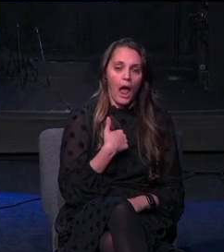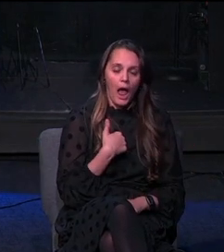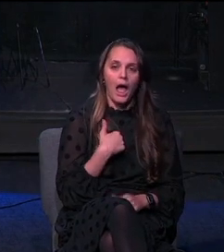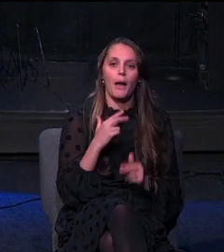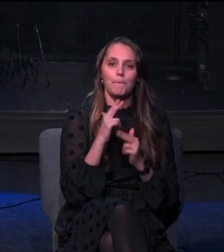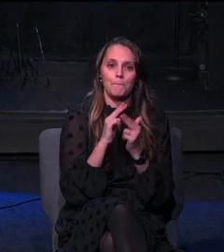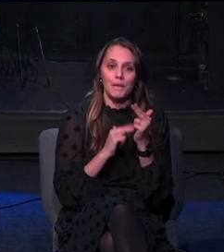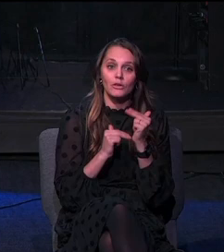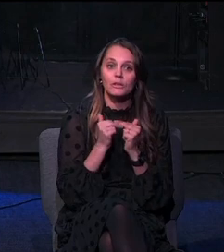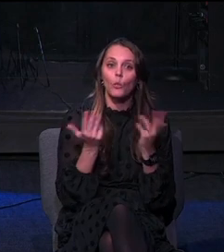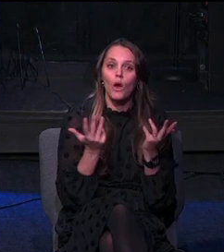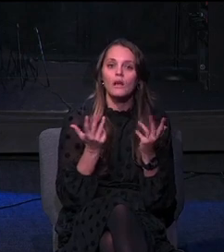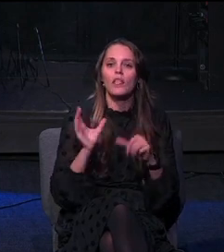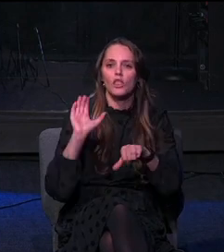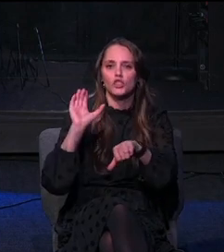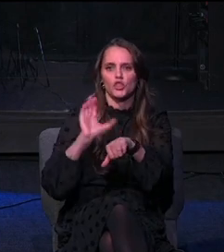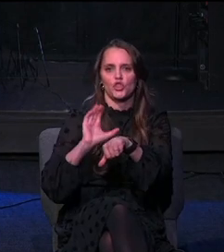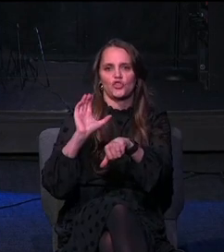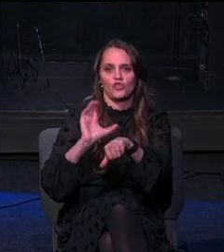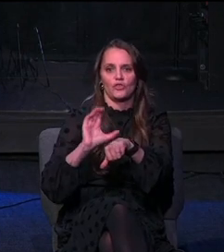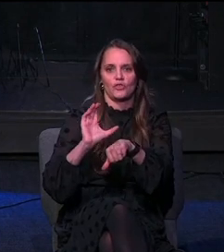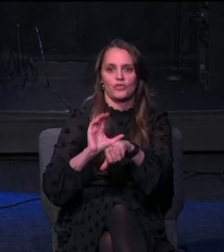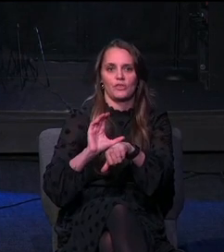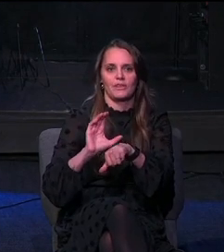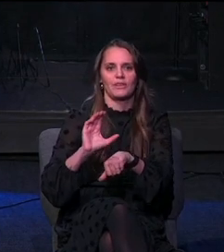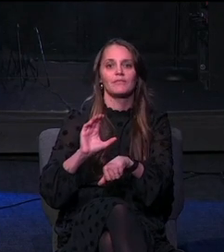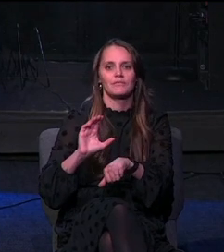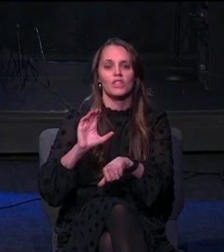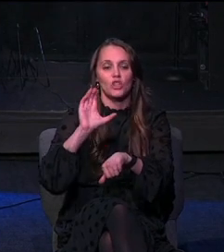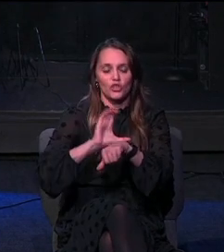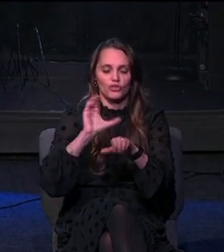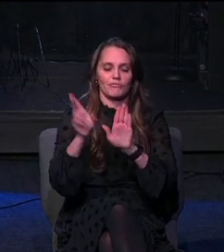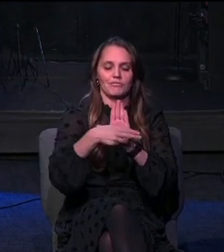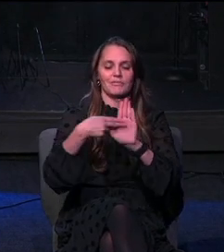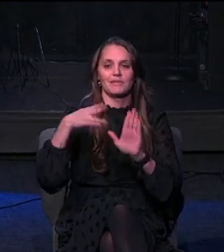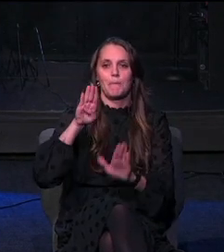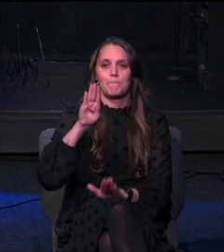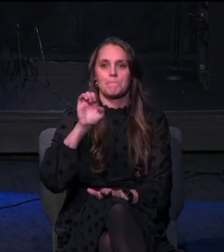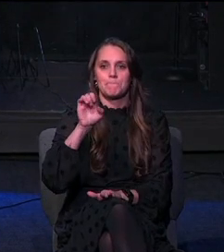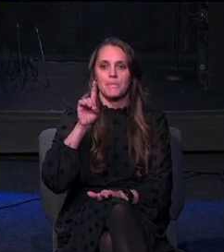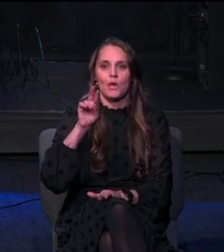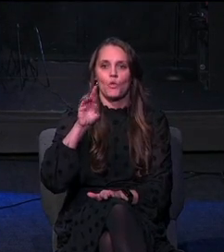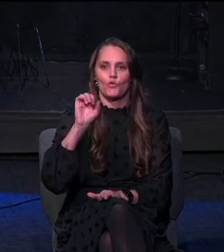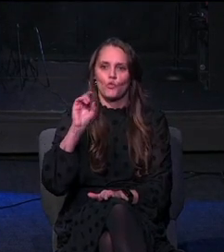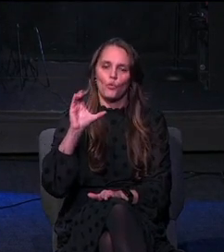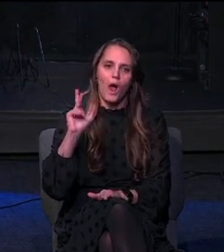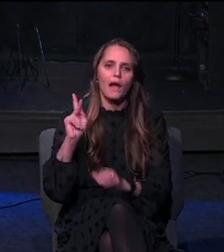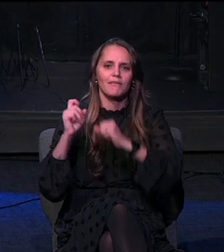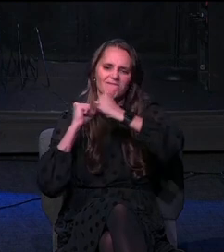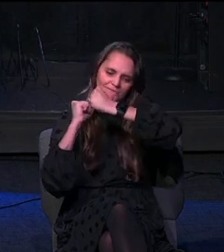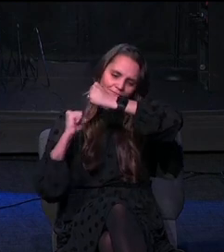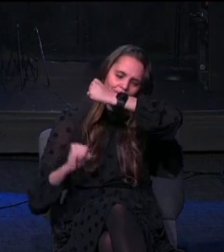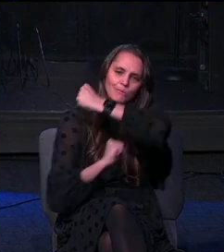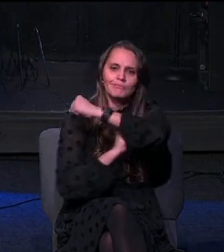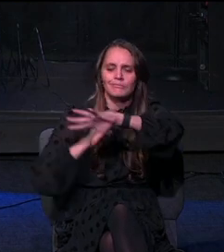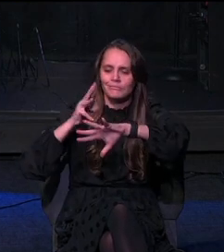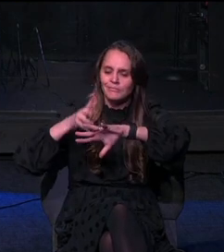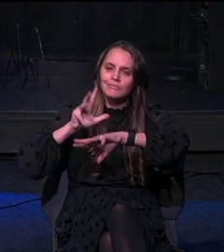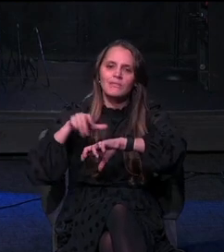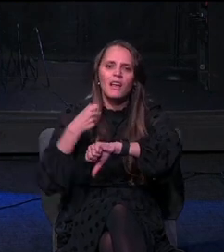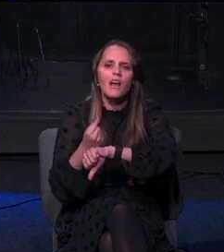church here, and it's on the bedrock of who I am, and it's going to involve a group of people